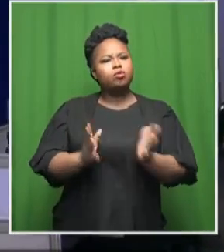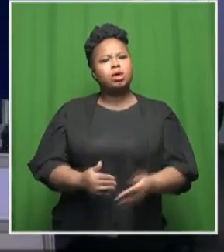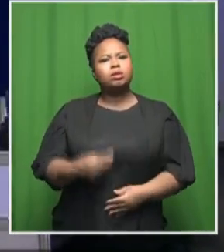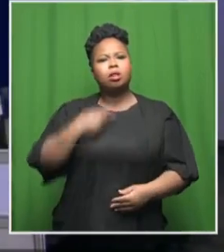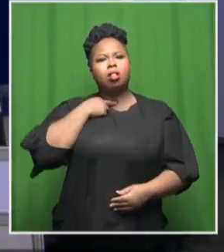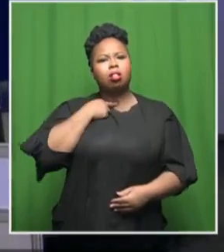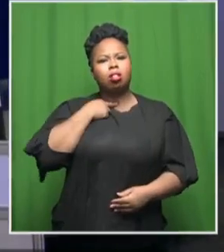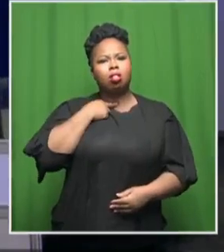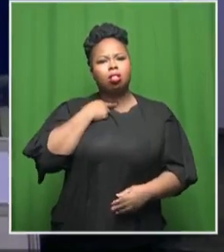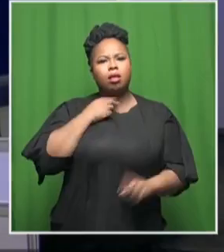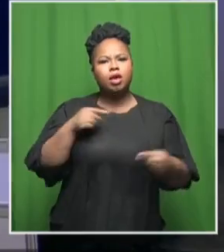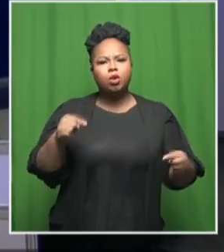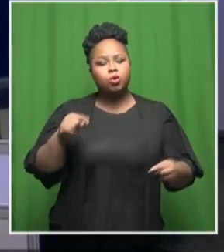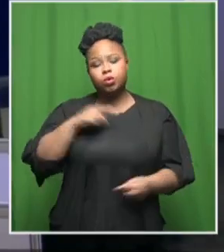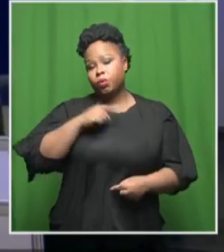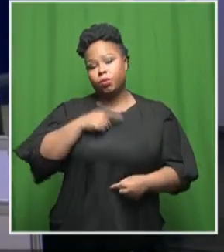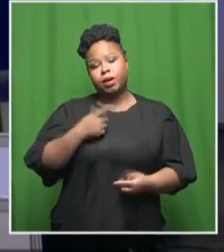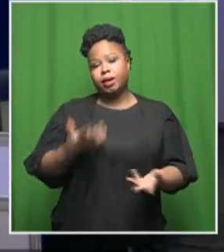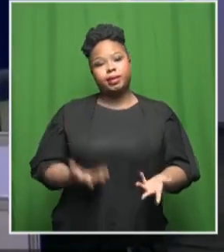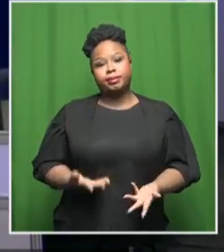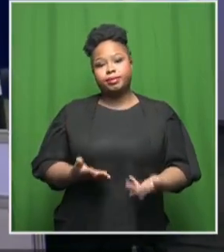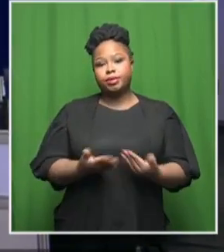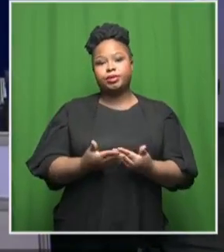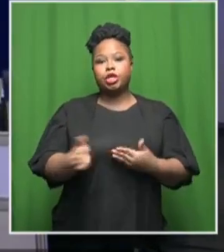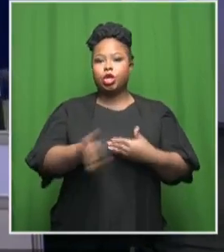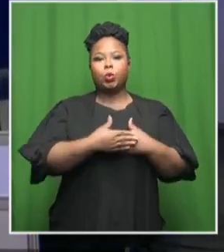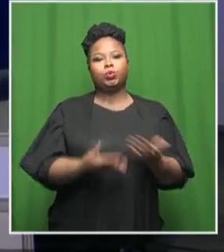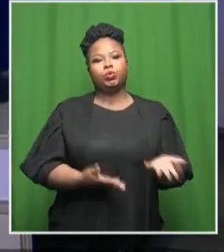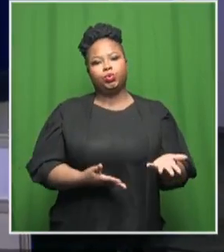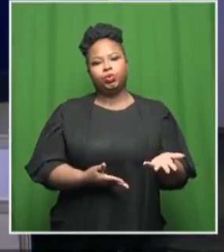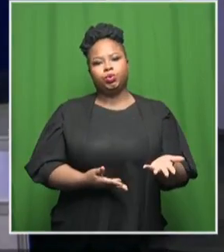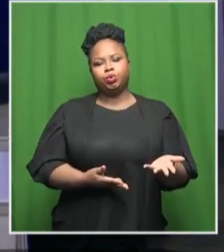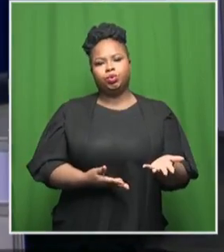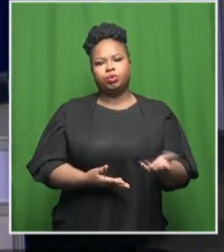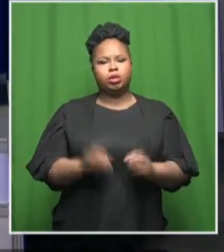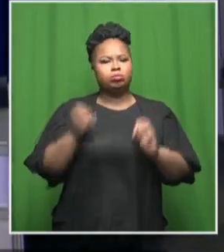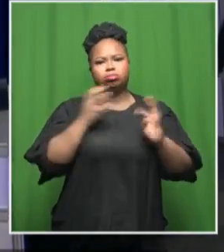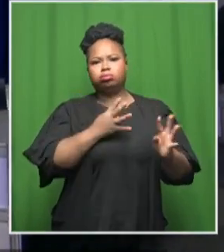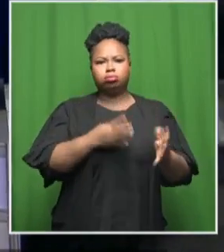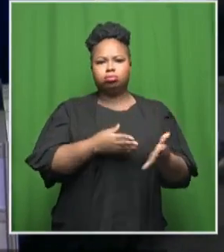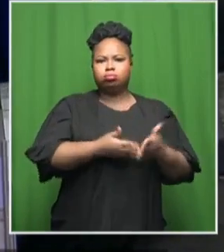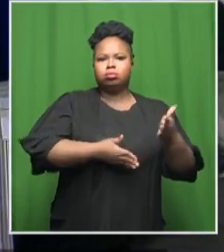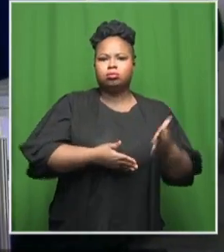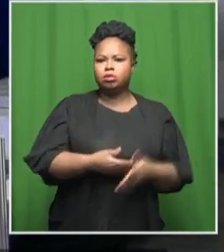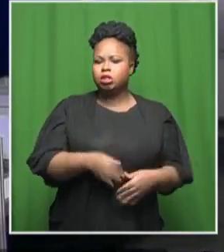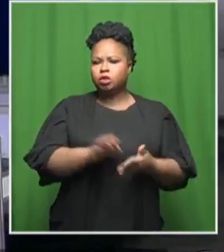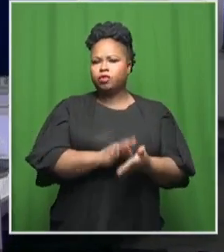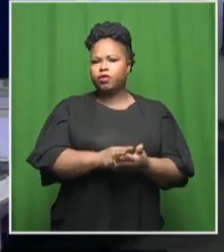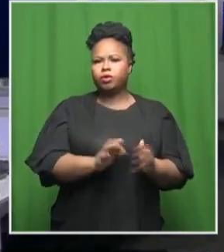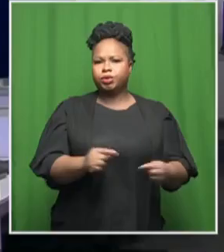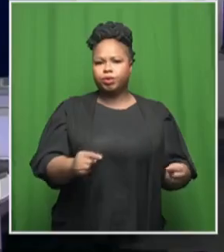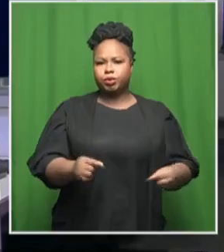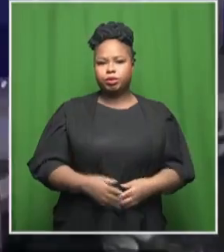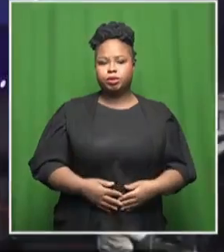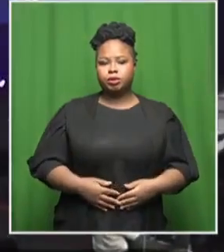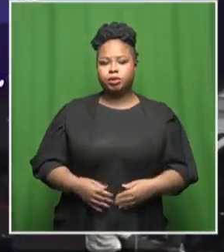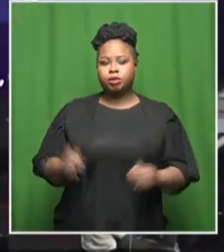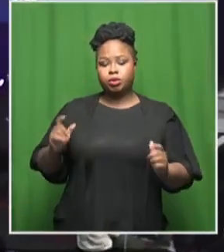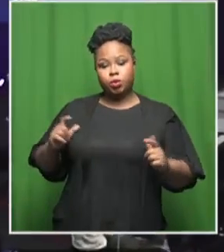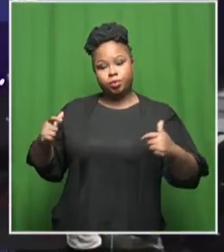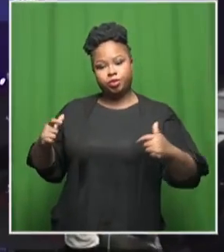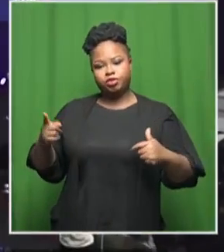to, due to the fact that they were not open and they weren't able to cast their votes? What happens then? Well, the Commission has